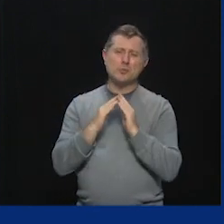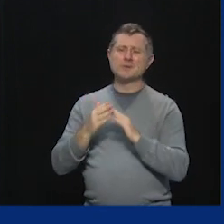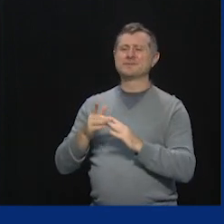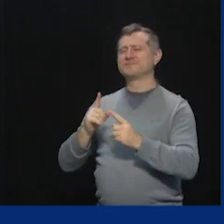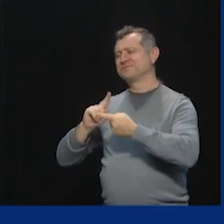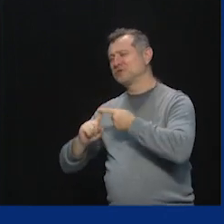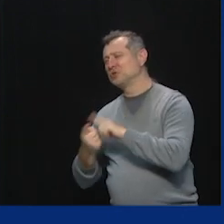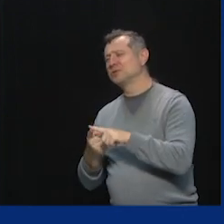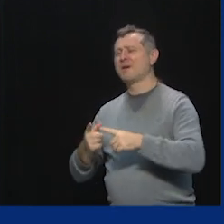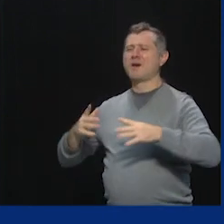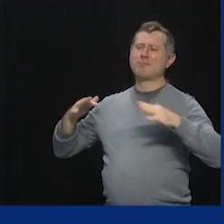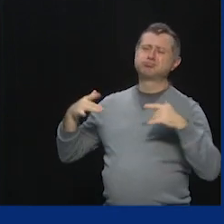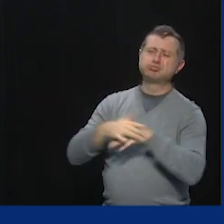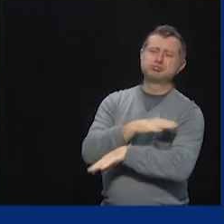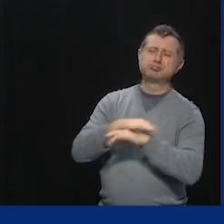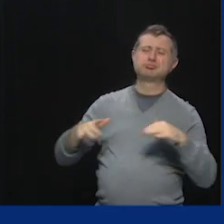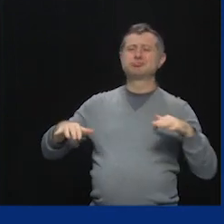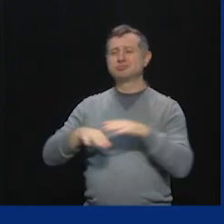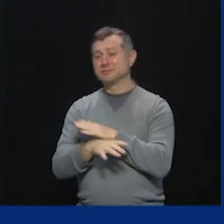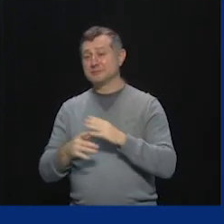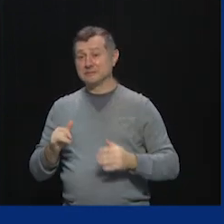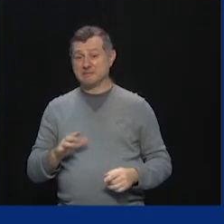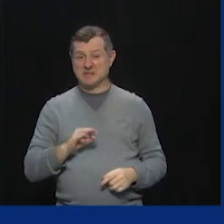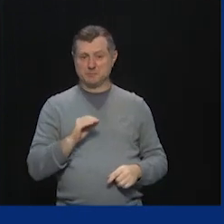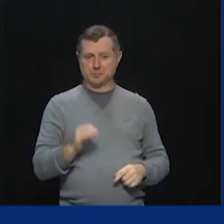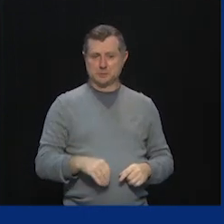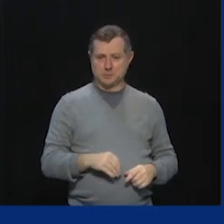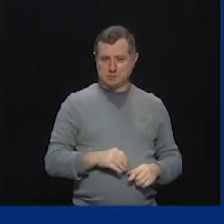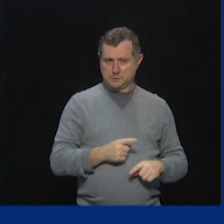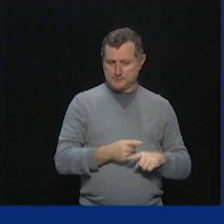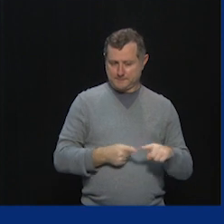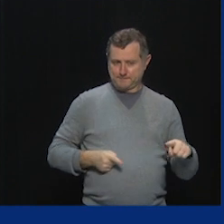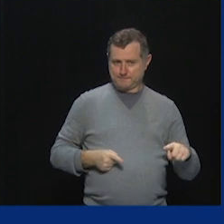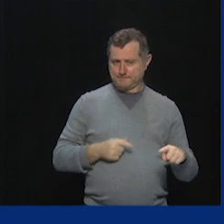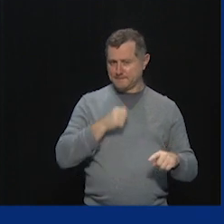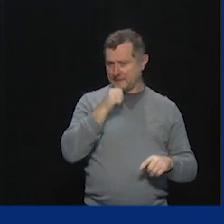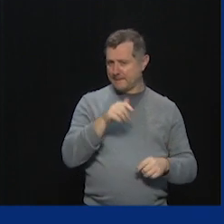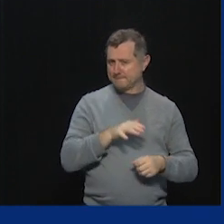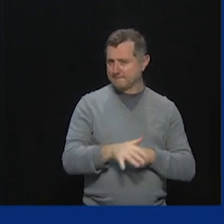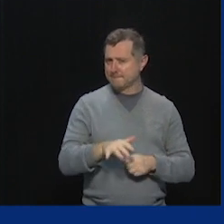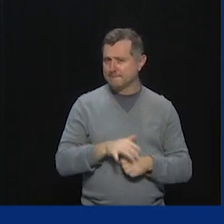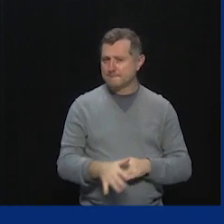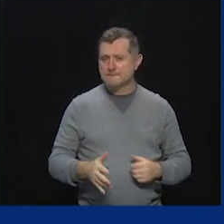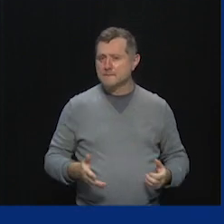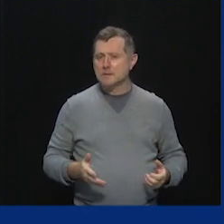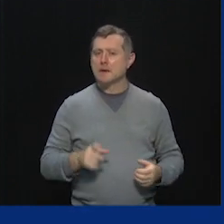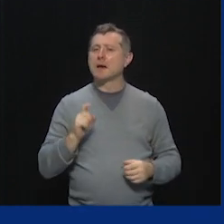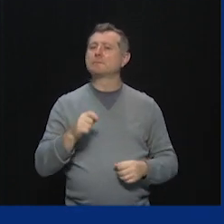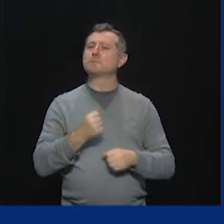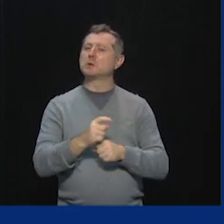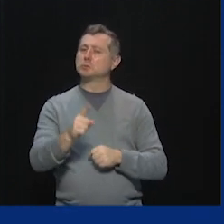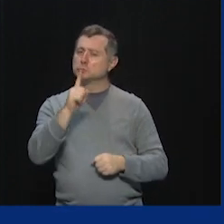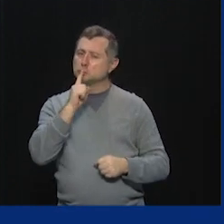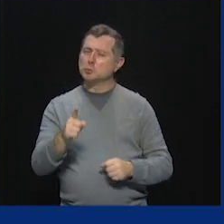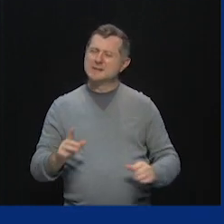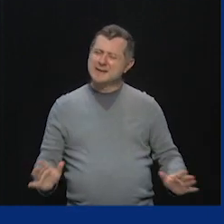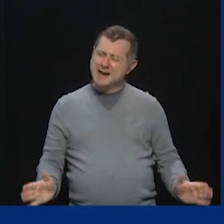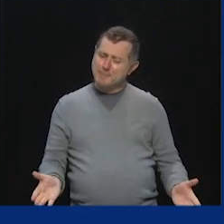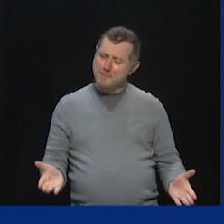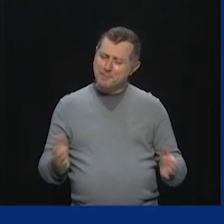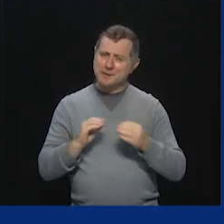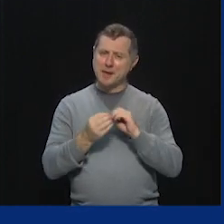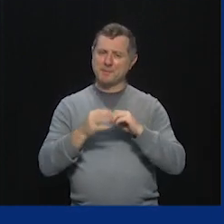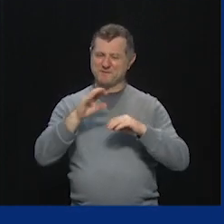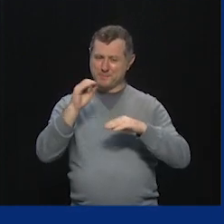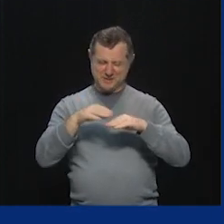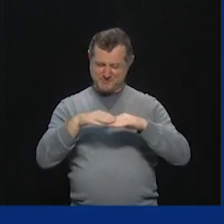Only 50% is not where it needs to be. We have to make sure that that gets higher. We're going to be announcing some initiatives on that as well. So we